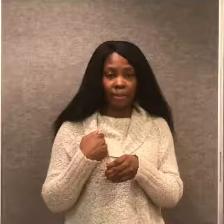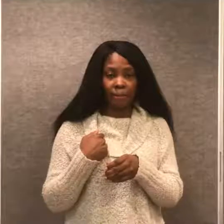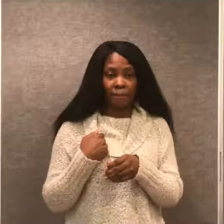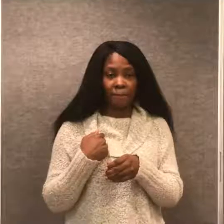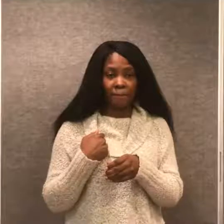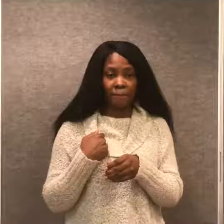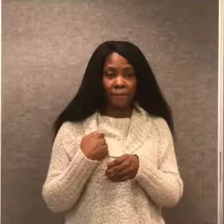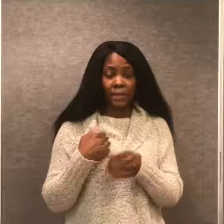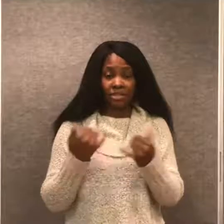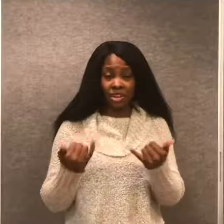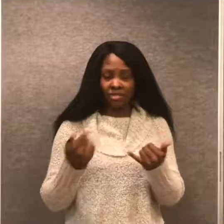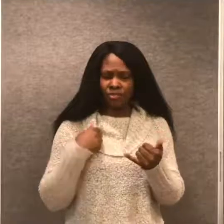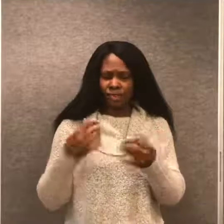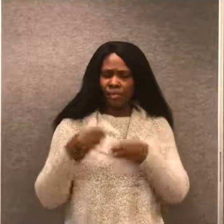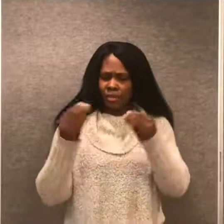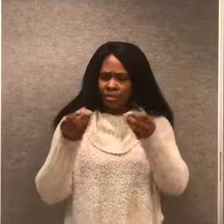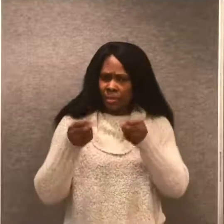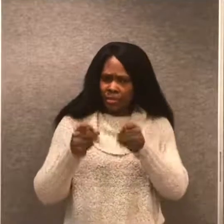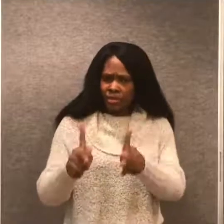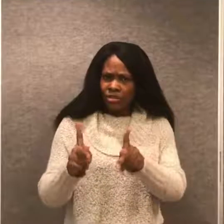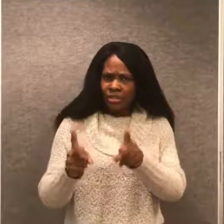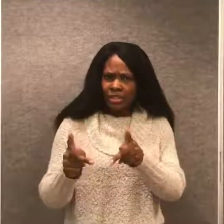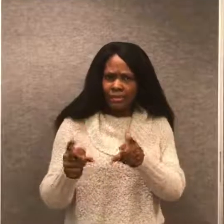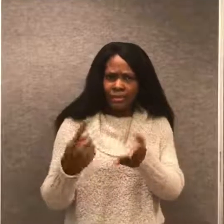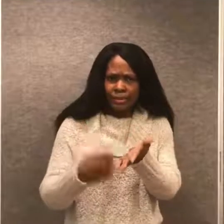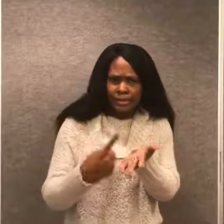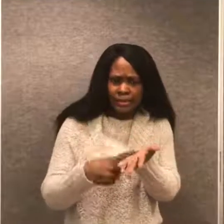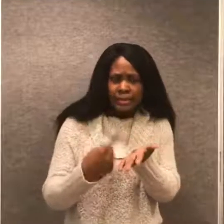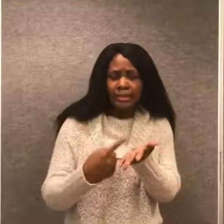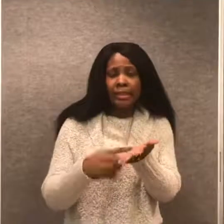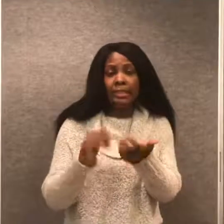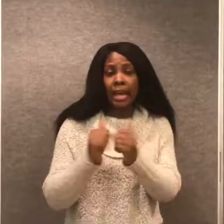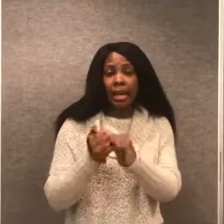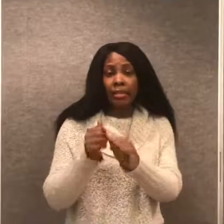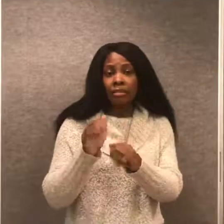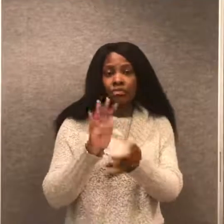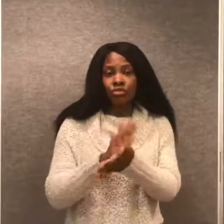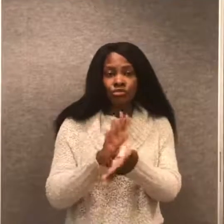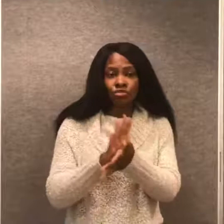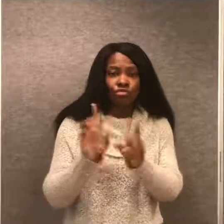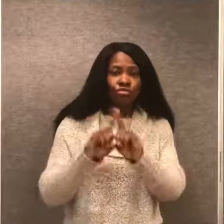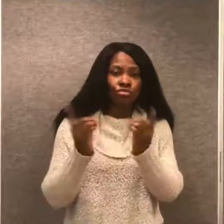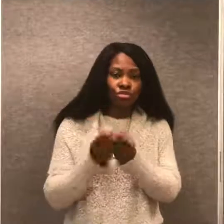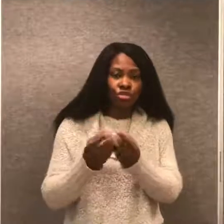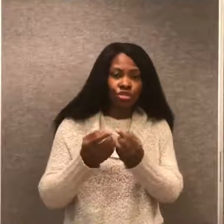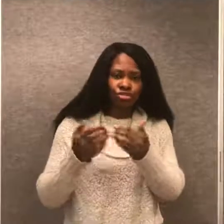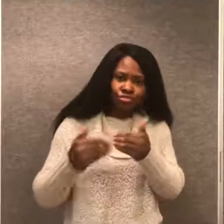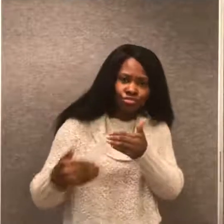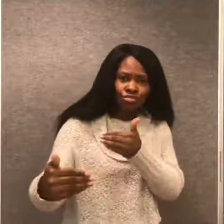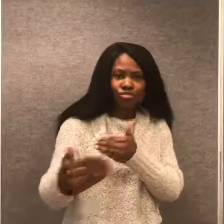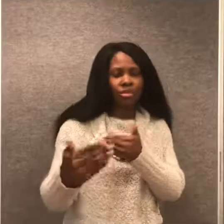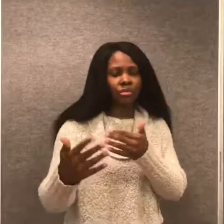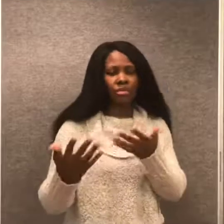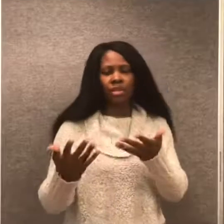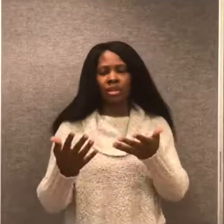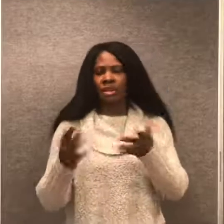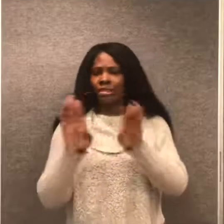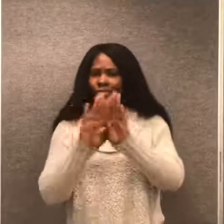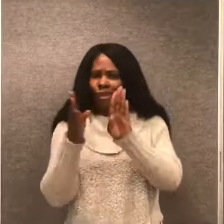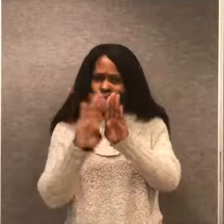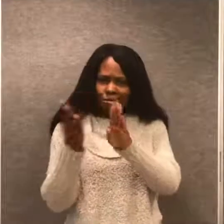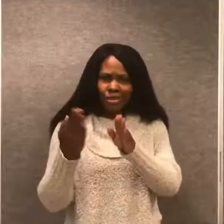the opportunity to talk about where we're going with the school district, about the opening, what the procedures are, and